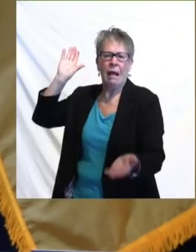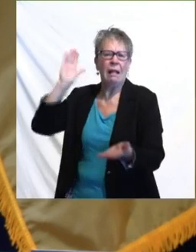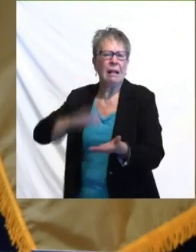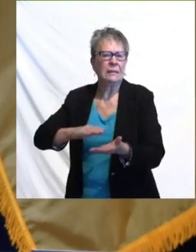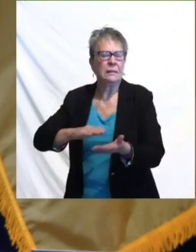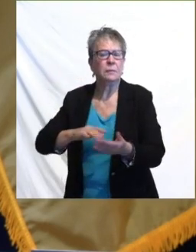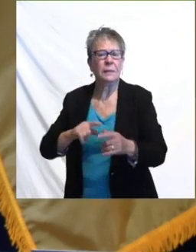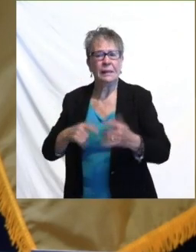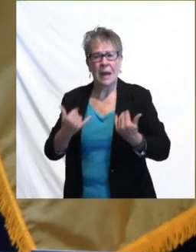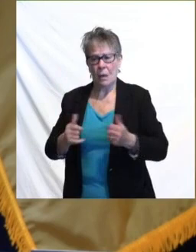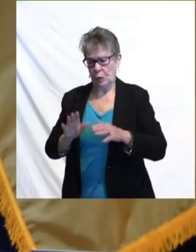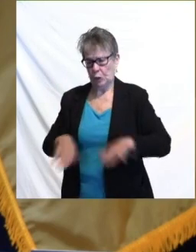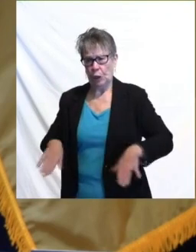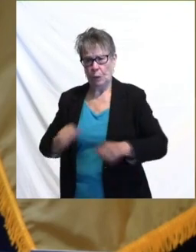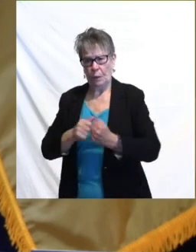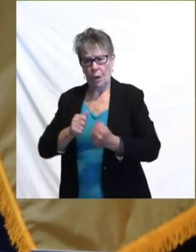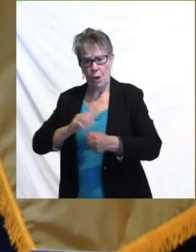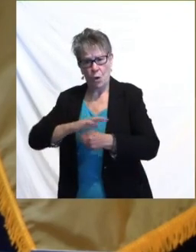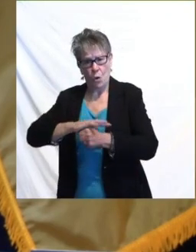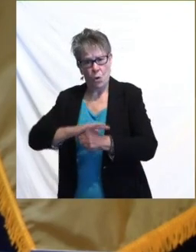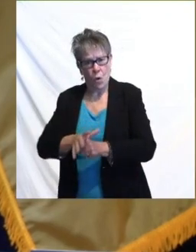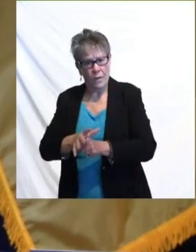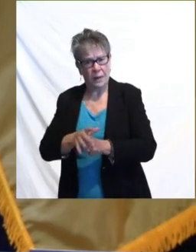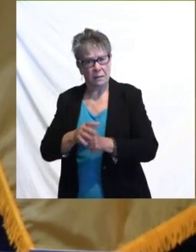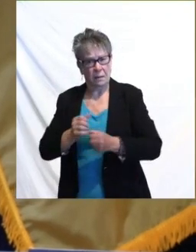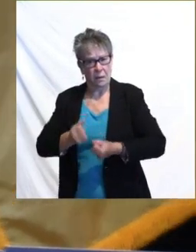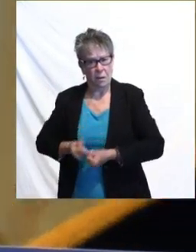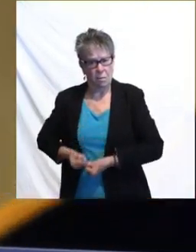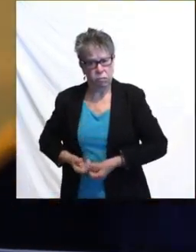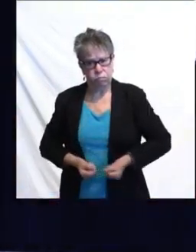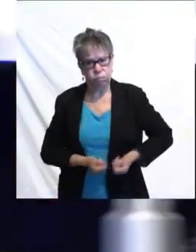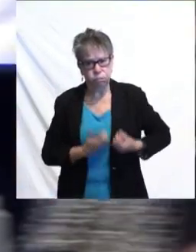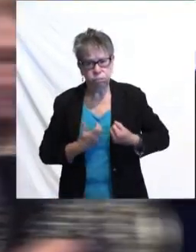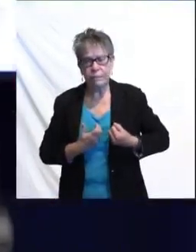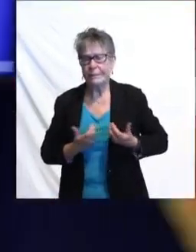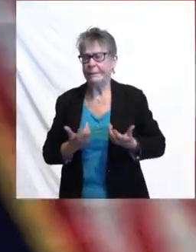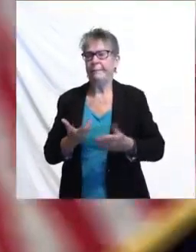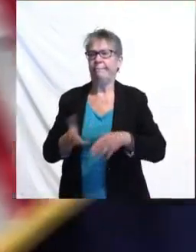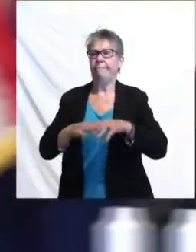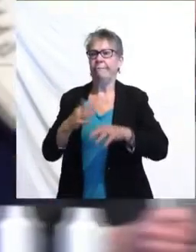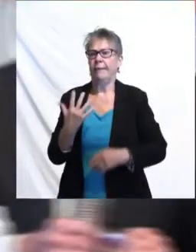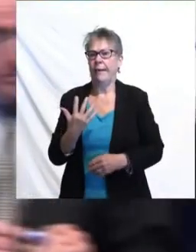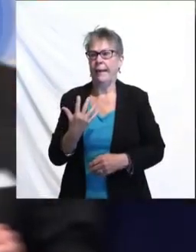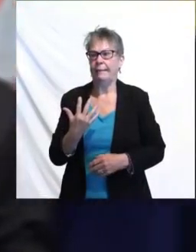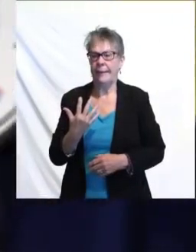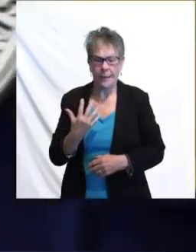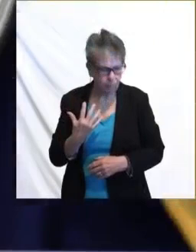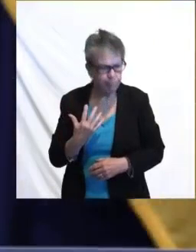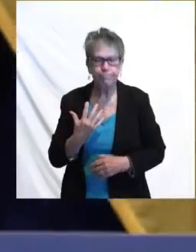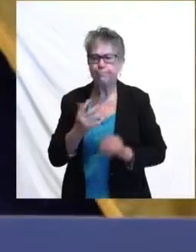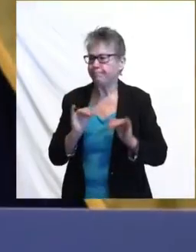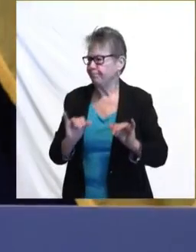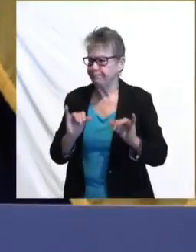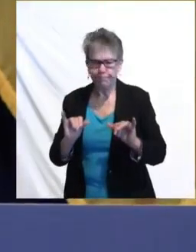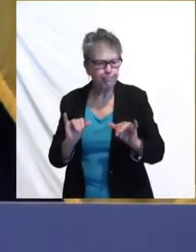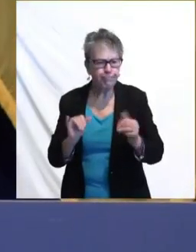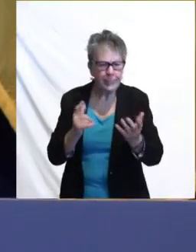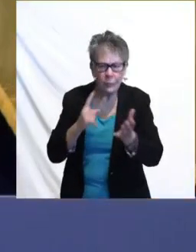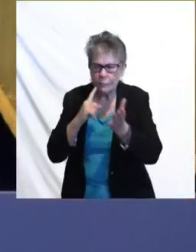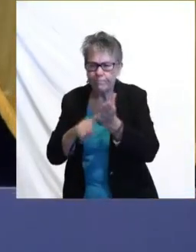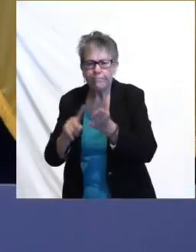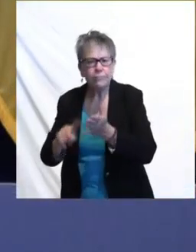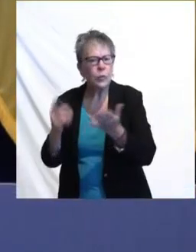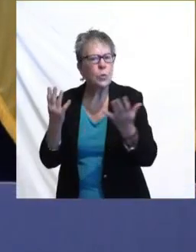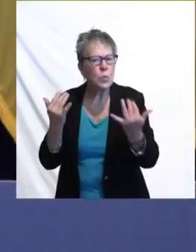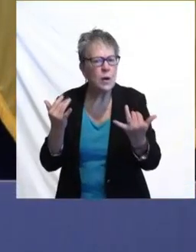random variability and some luck involved. Got it. Good to have you back. Judy, thank you. Pat, again, God bless